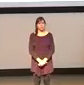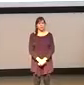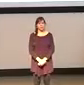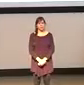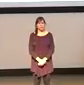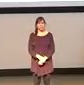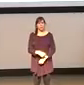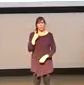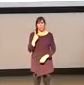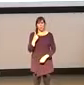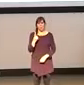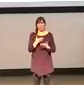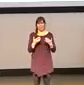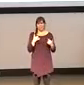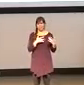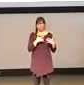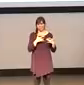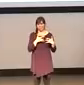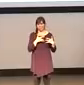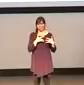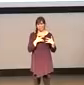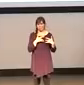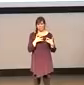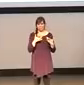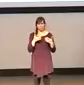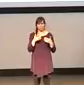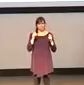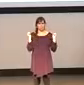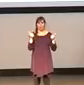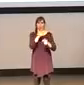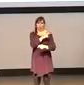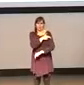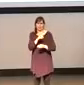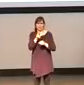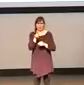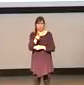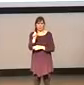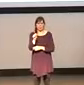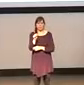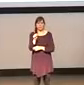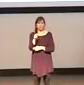The one thing that really concerns us, and this is total hospitalization in the US, is,